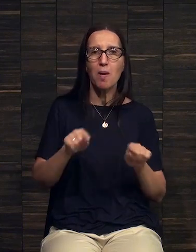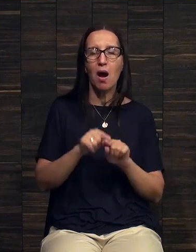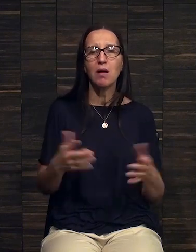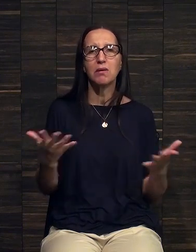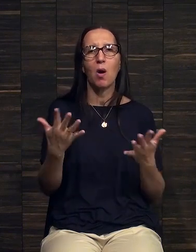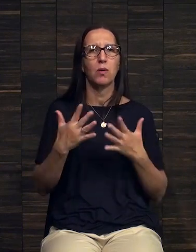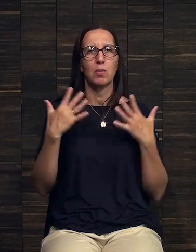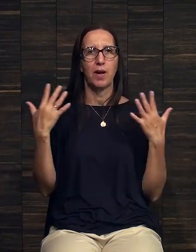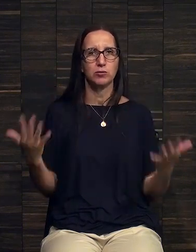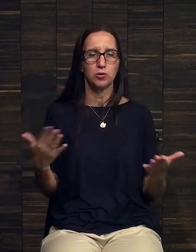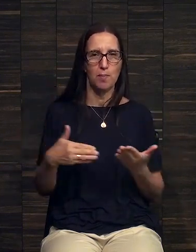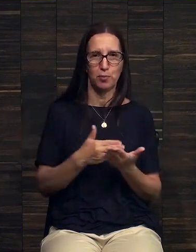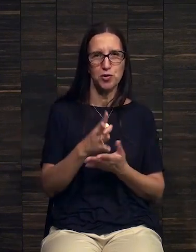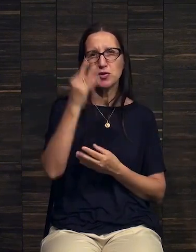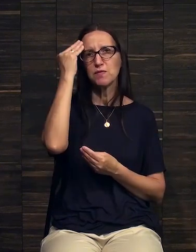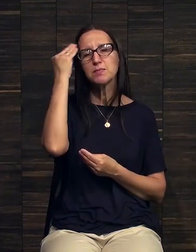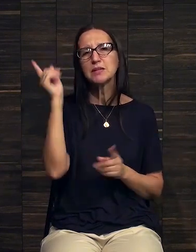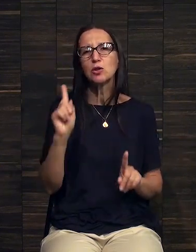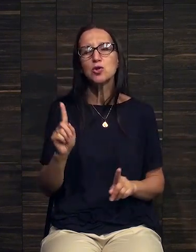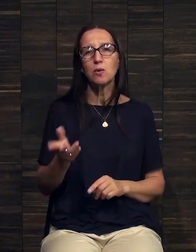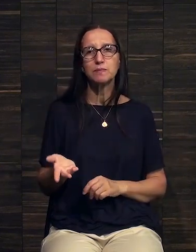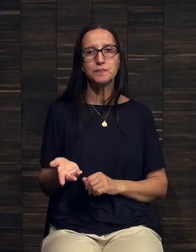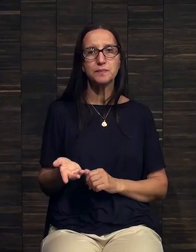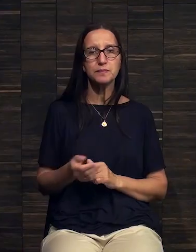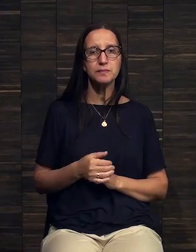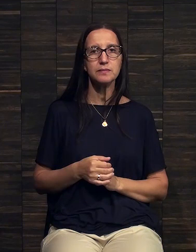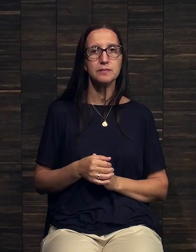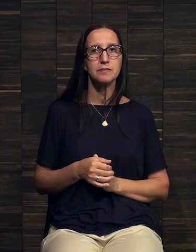not infected by the big propaganda.